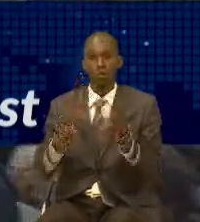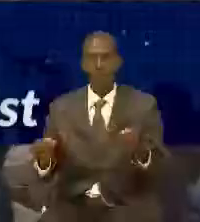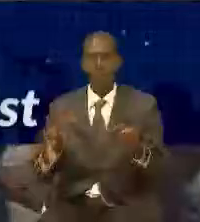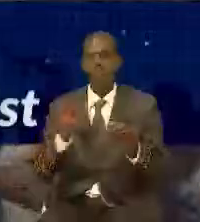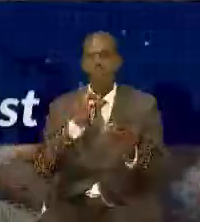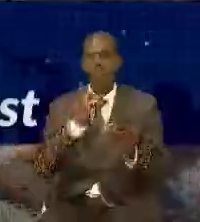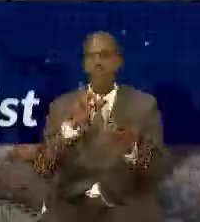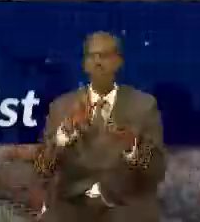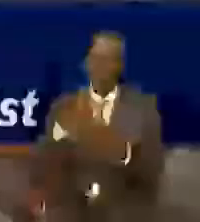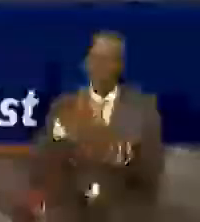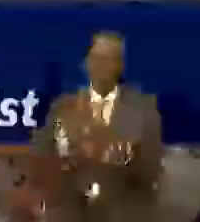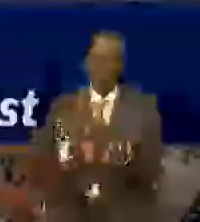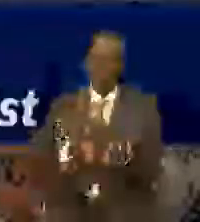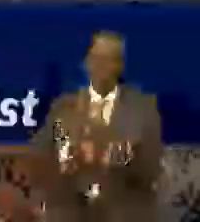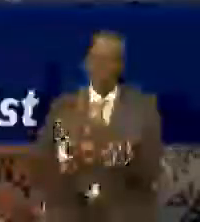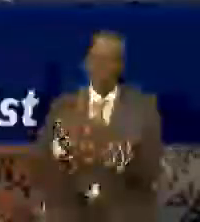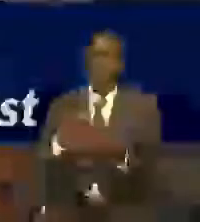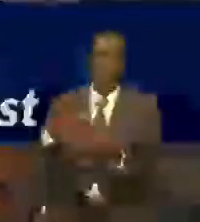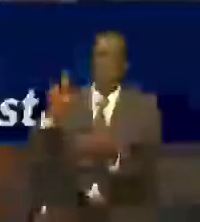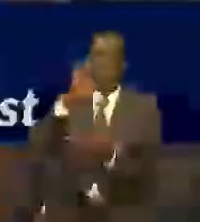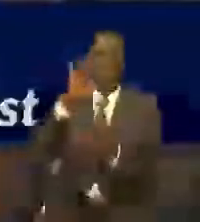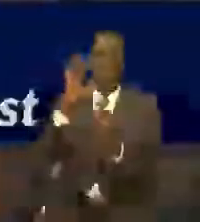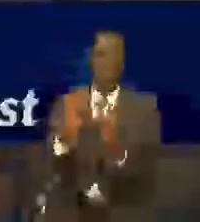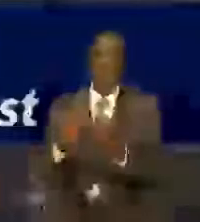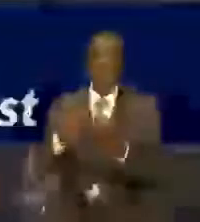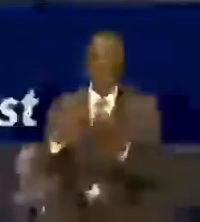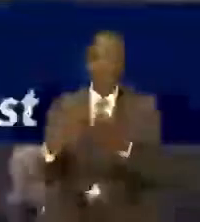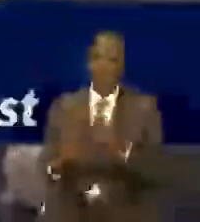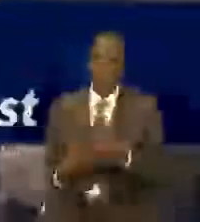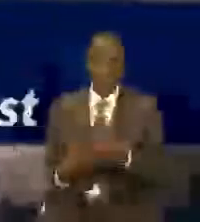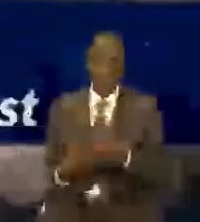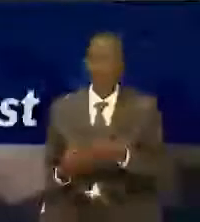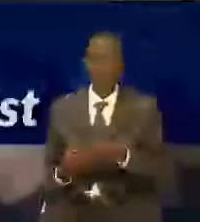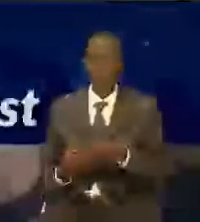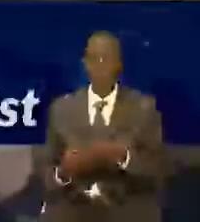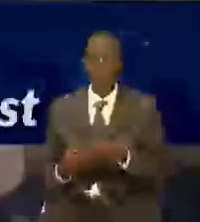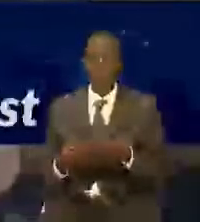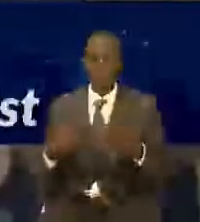spiritual problem physical problem